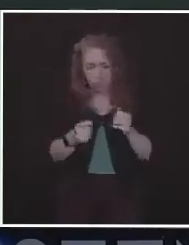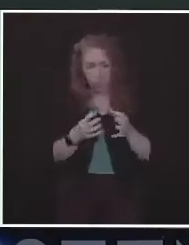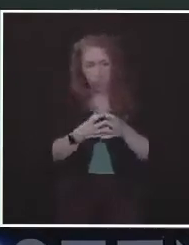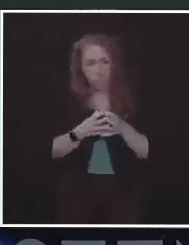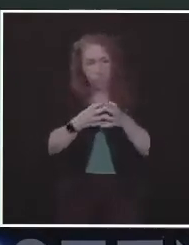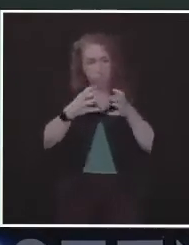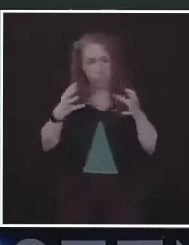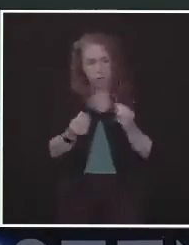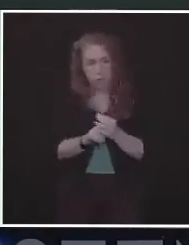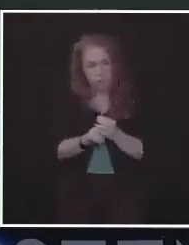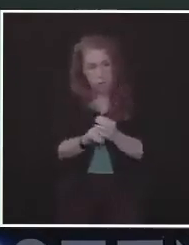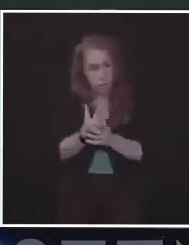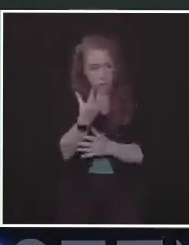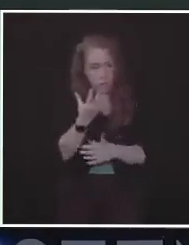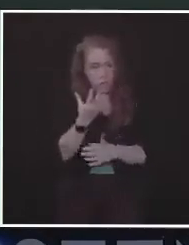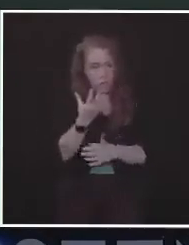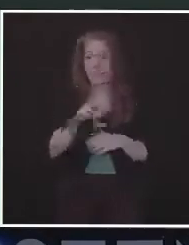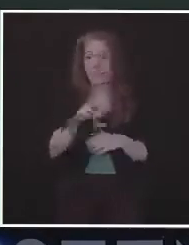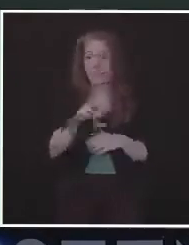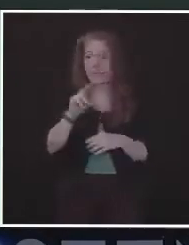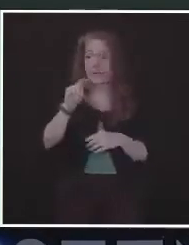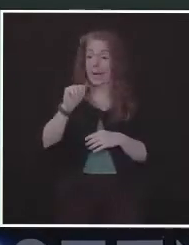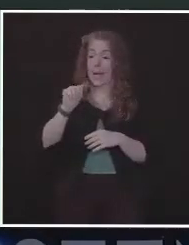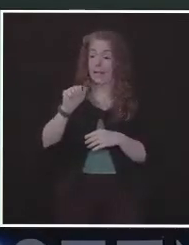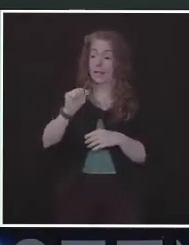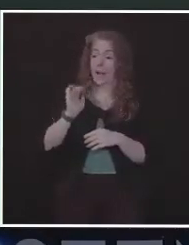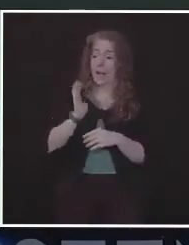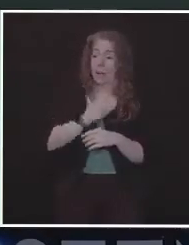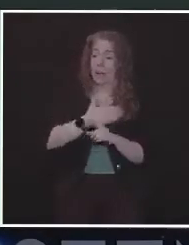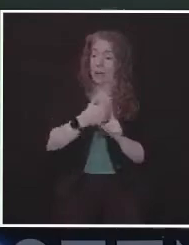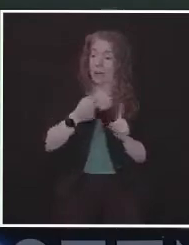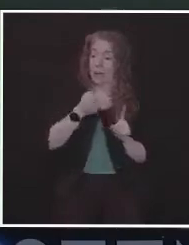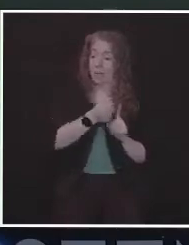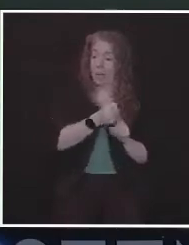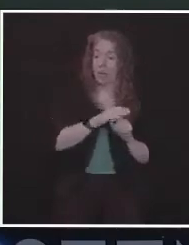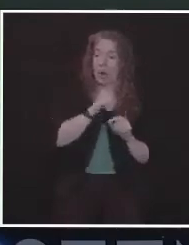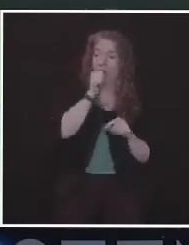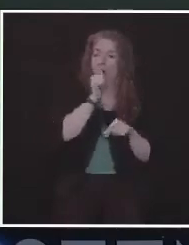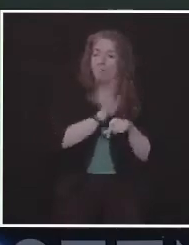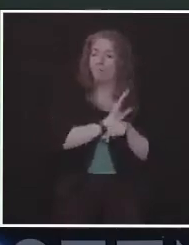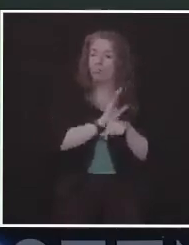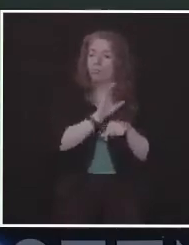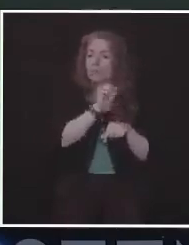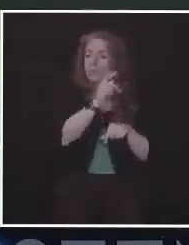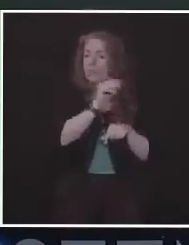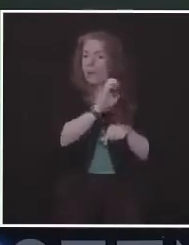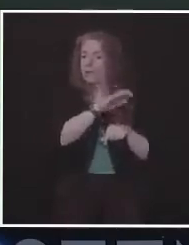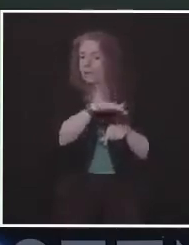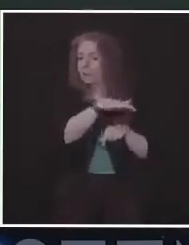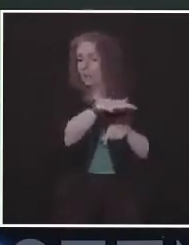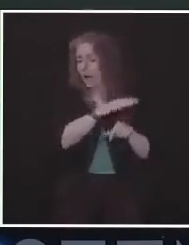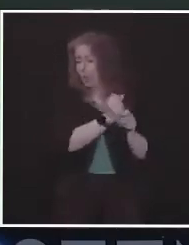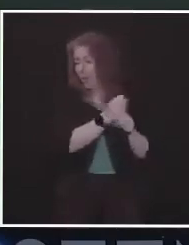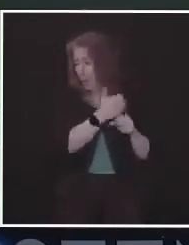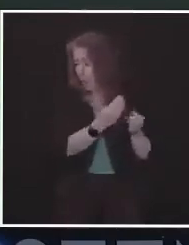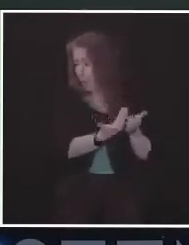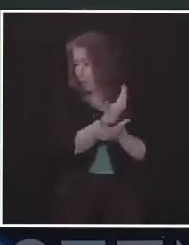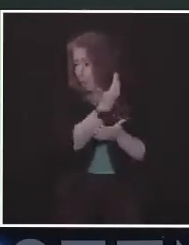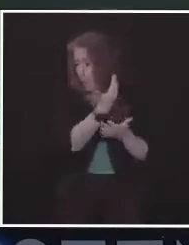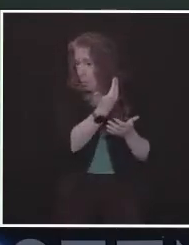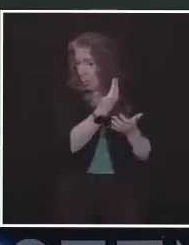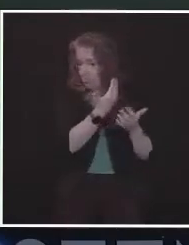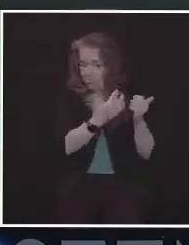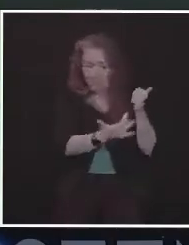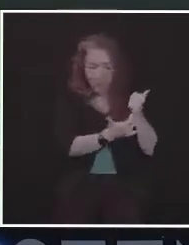on commercial space has created new capabilities that we didn't even know we could rely on. But they're going to help